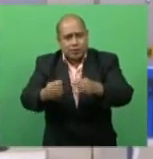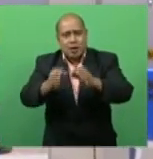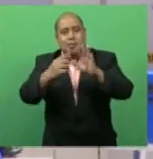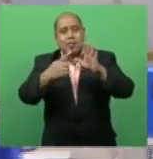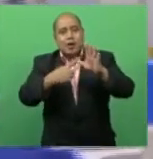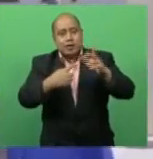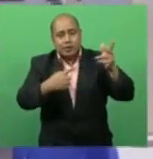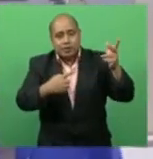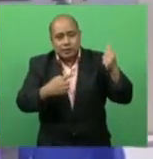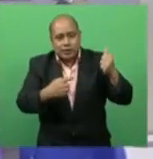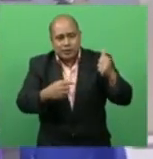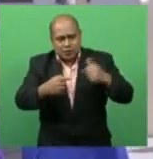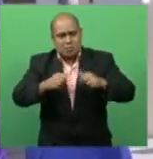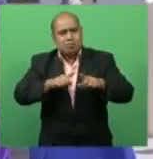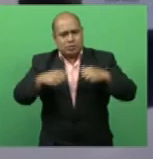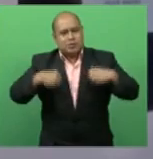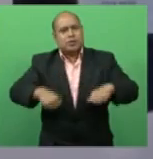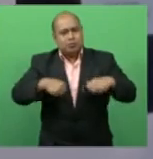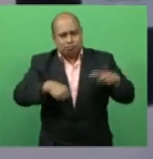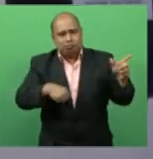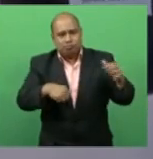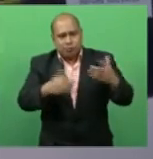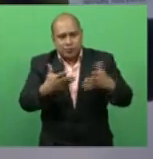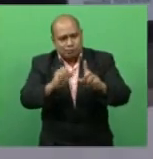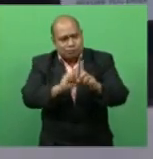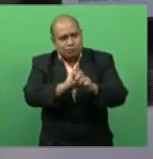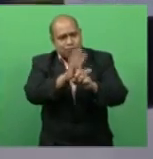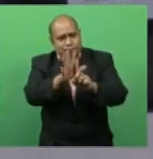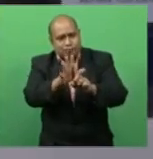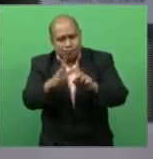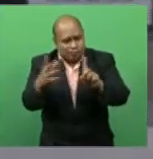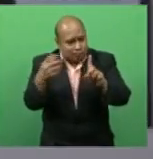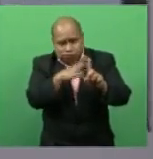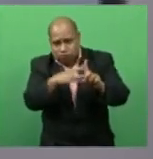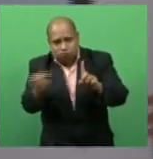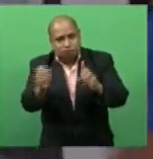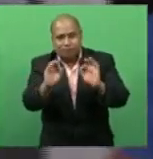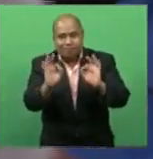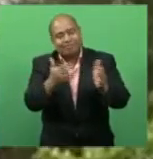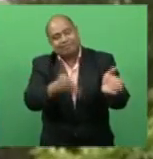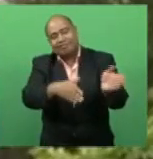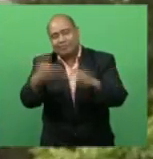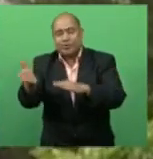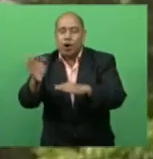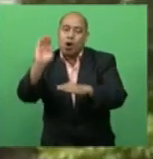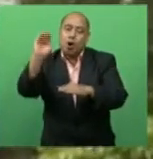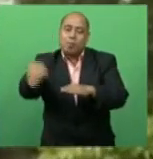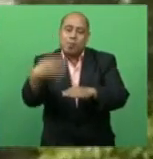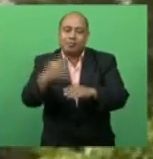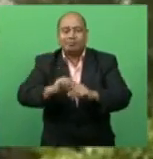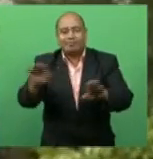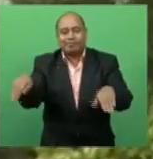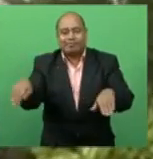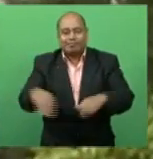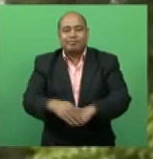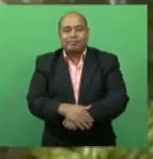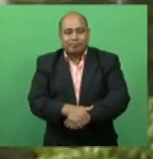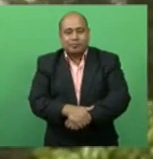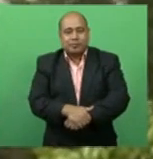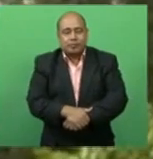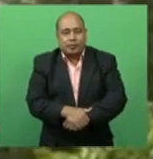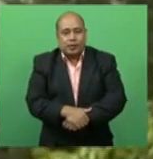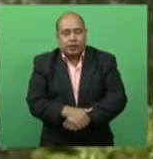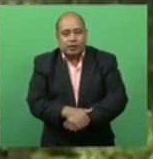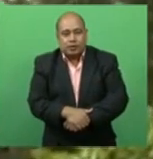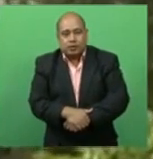been discharged from hospital to spend 14 days in self-isolation at home. This progress aside, we